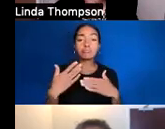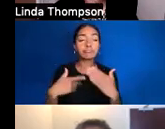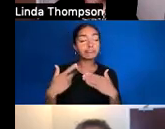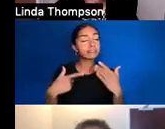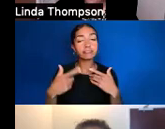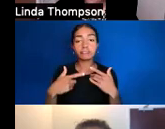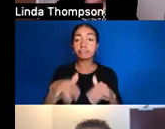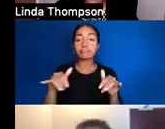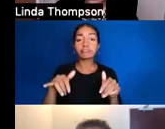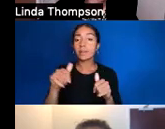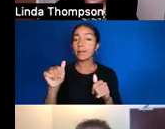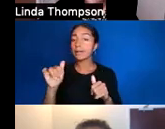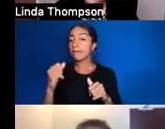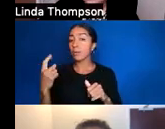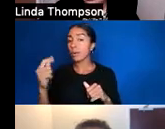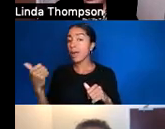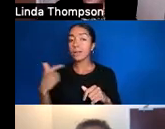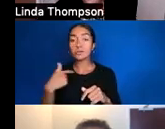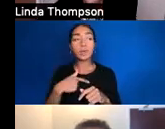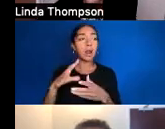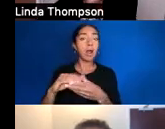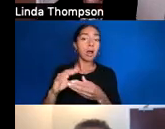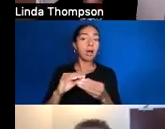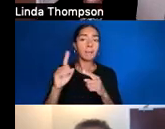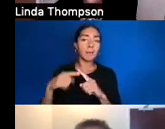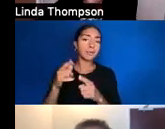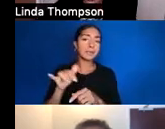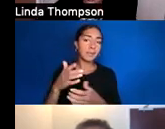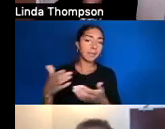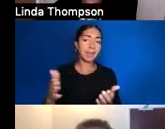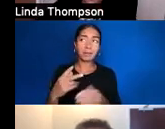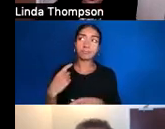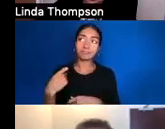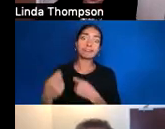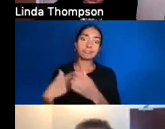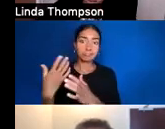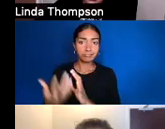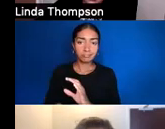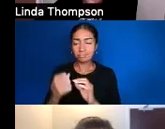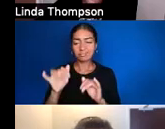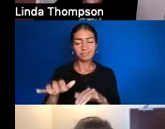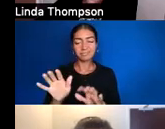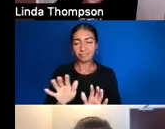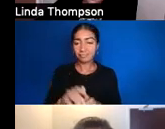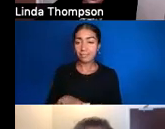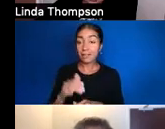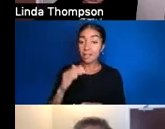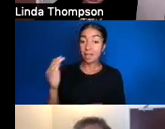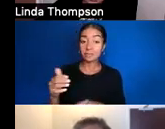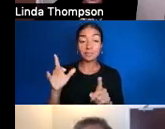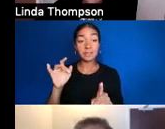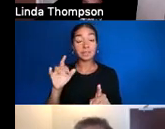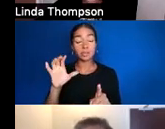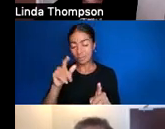can be a part of conversations. Yeah, it's a lot. Linda, it really makes me think too that in our